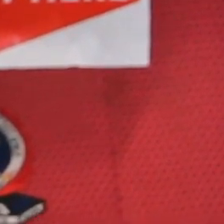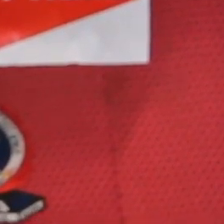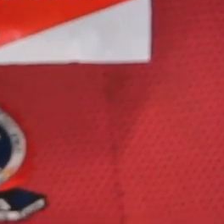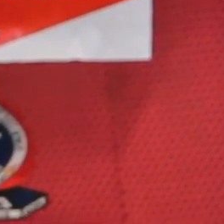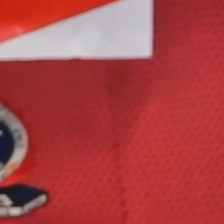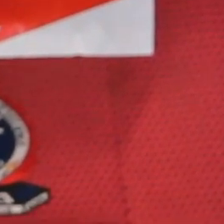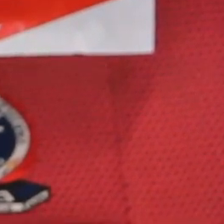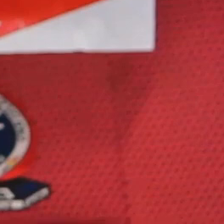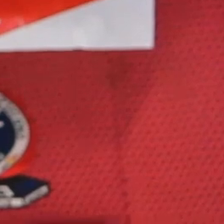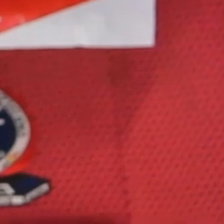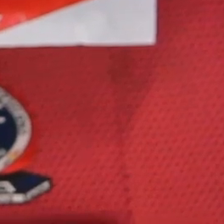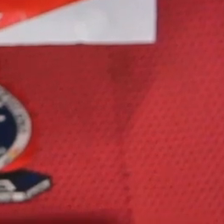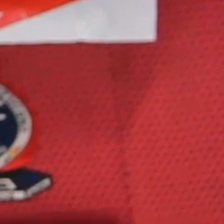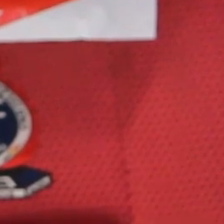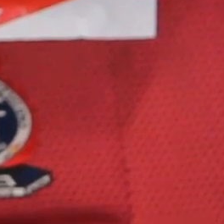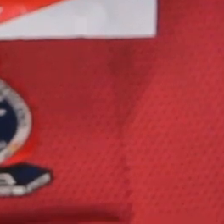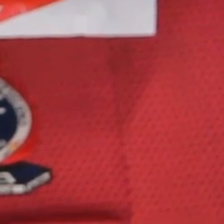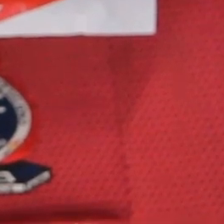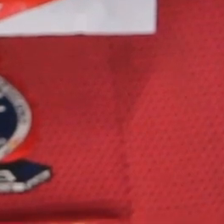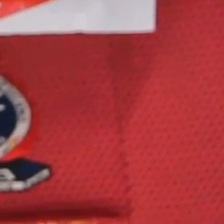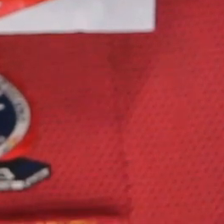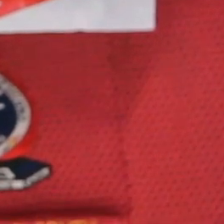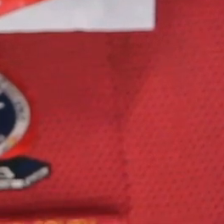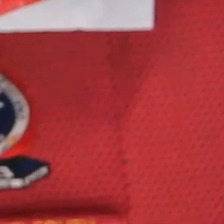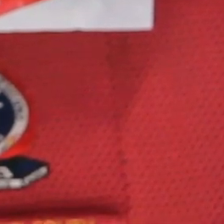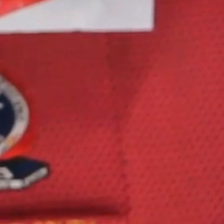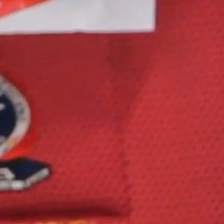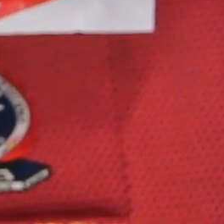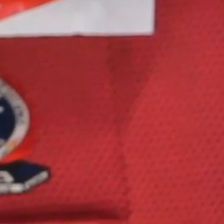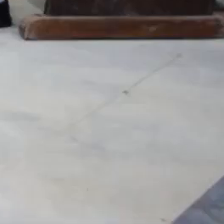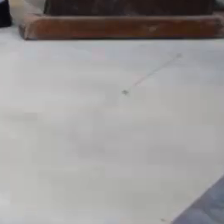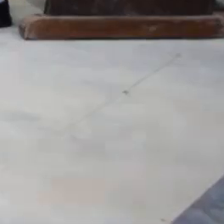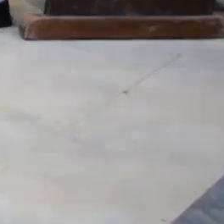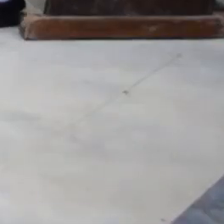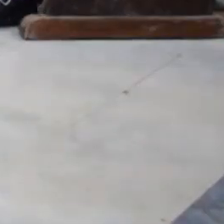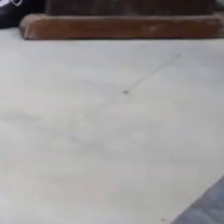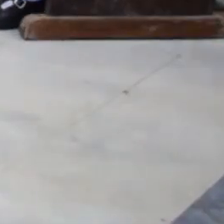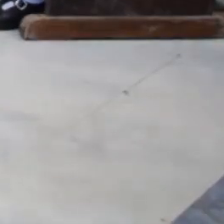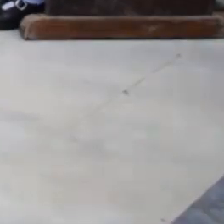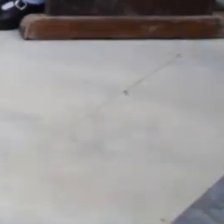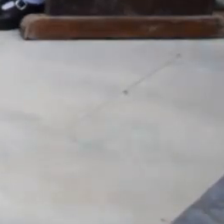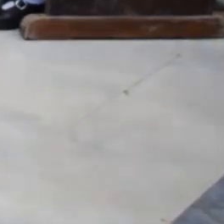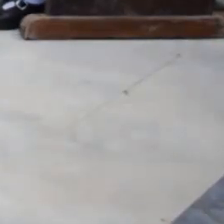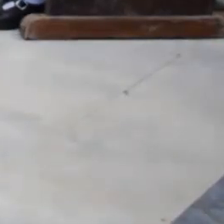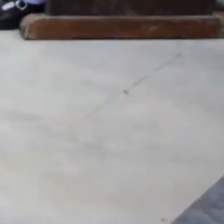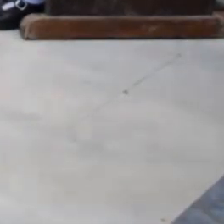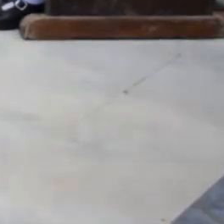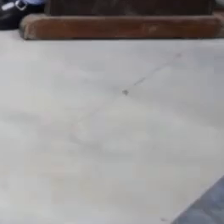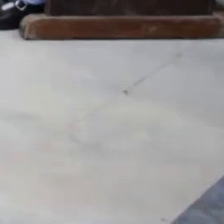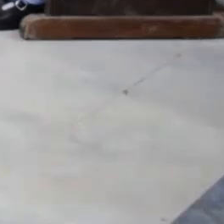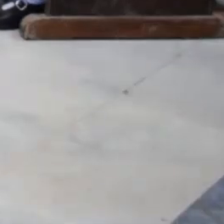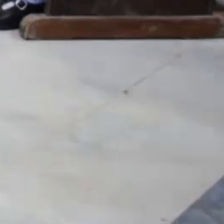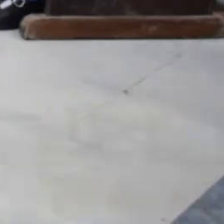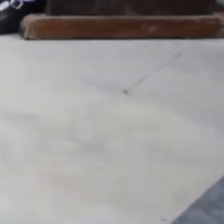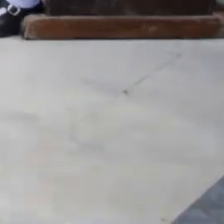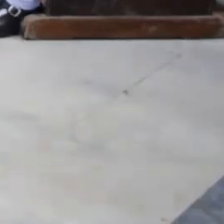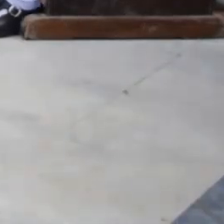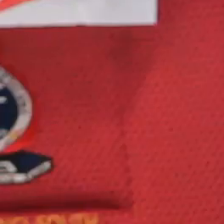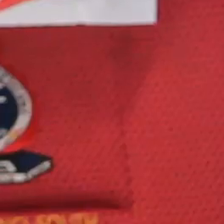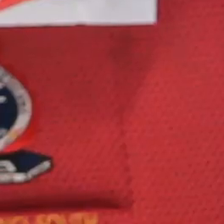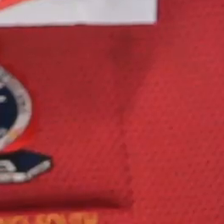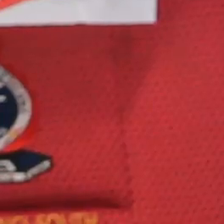we really ask for. Once again, let us tell the people at home, stand up. And let us tell them once again the